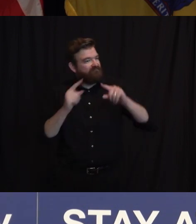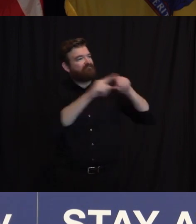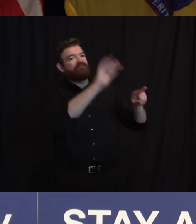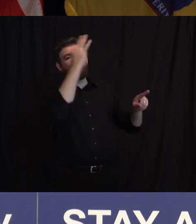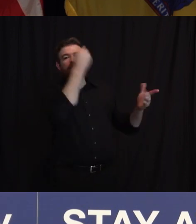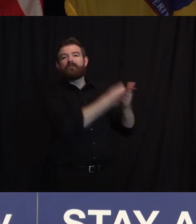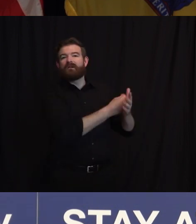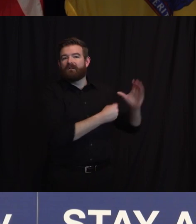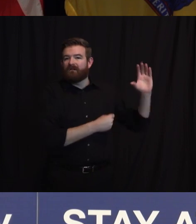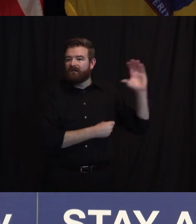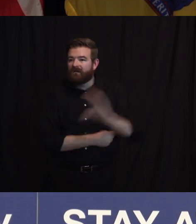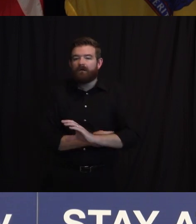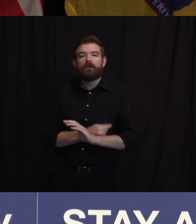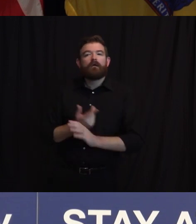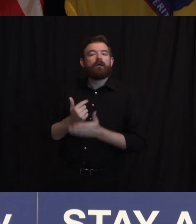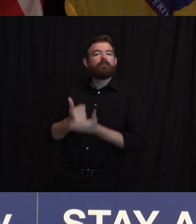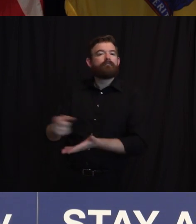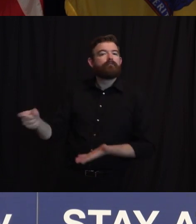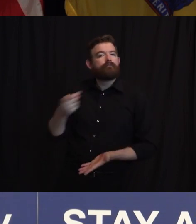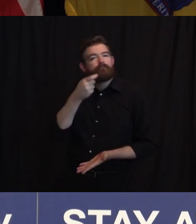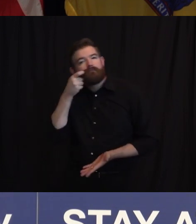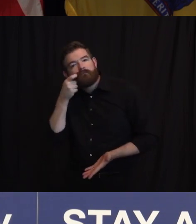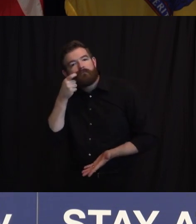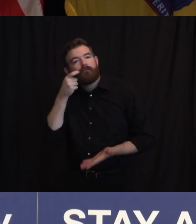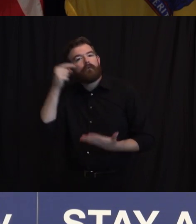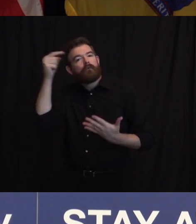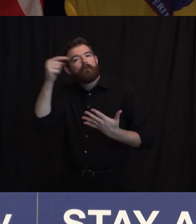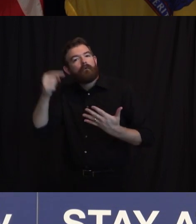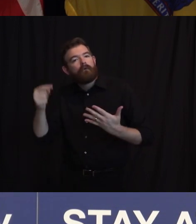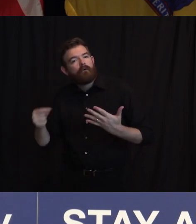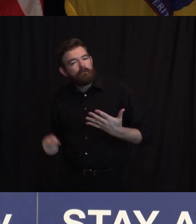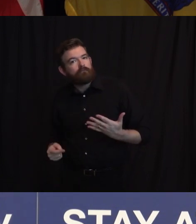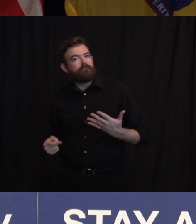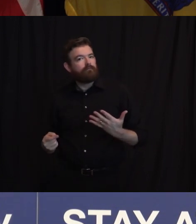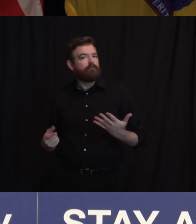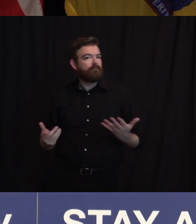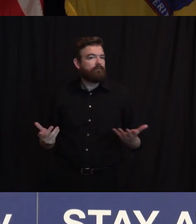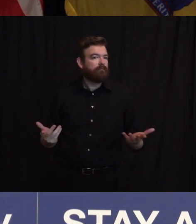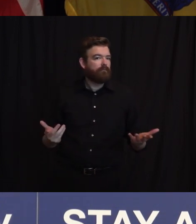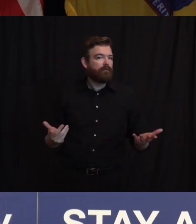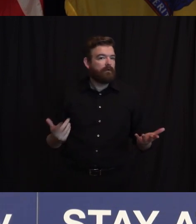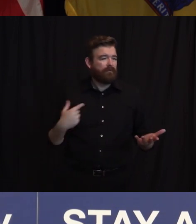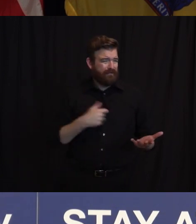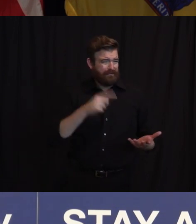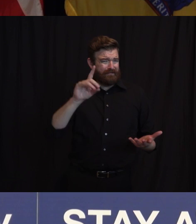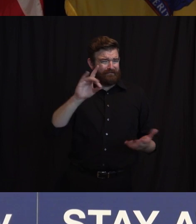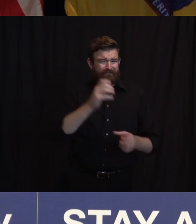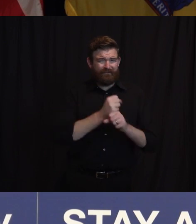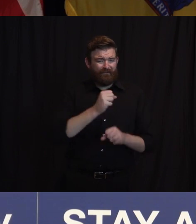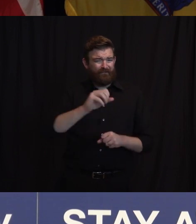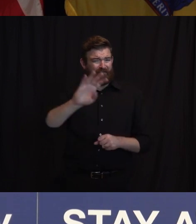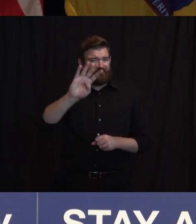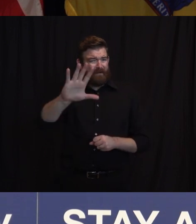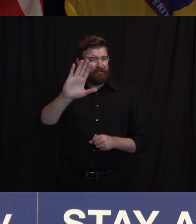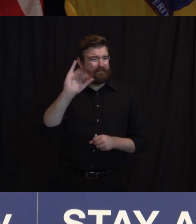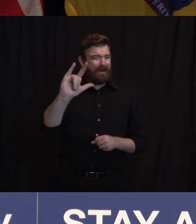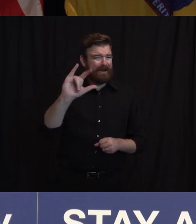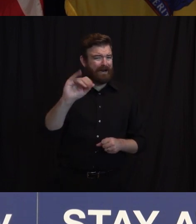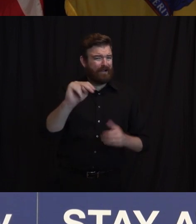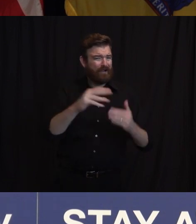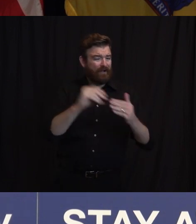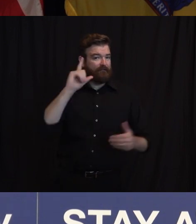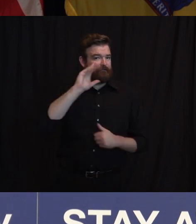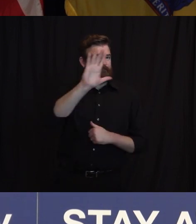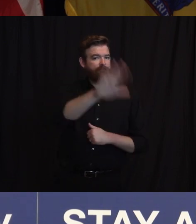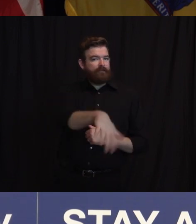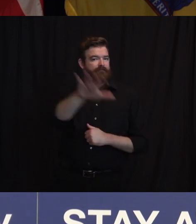over $45 billion in federal funding for 55 federal programs based on our 2010